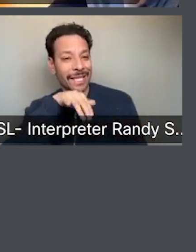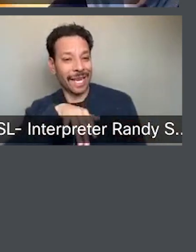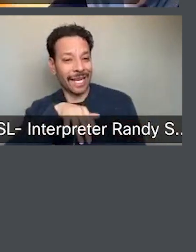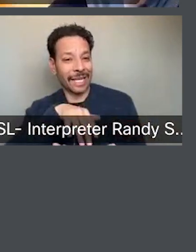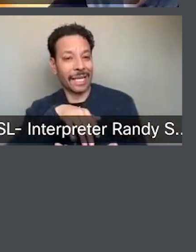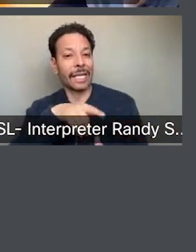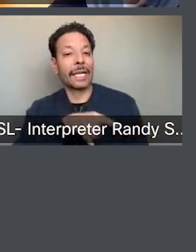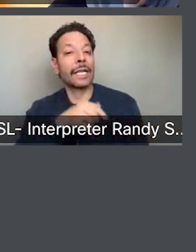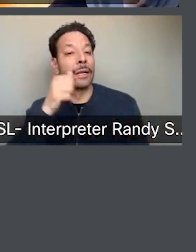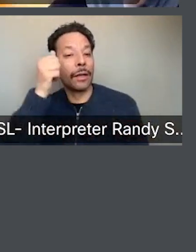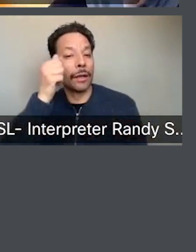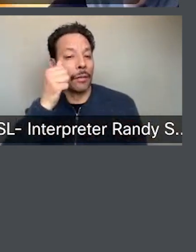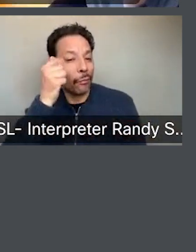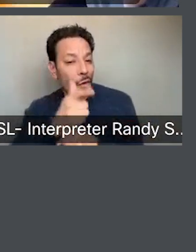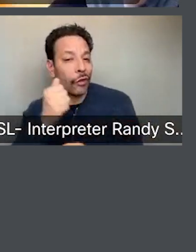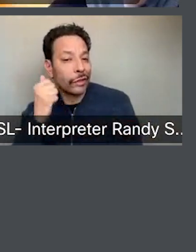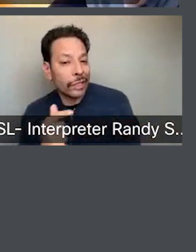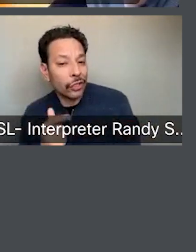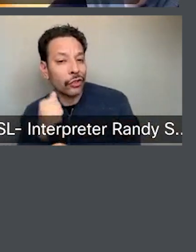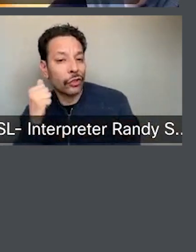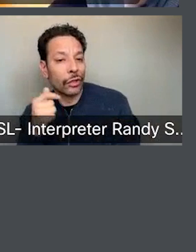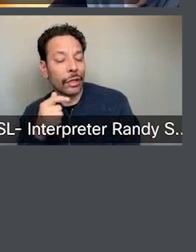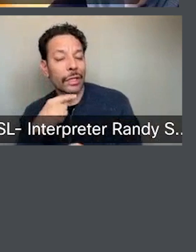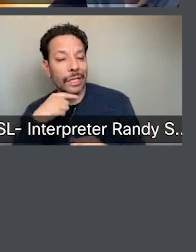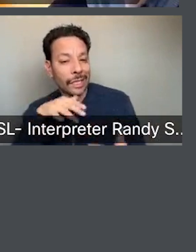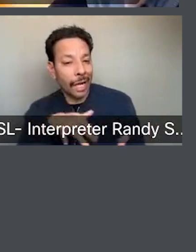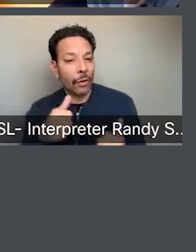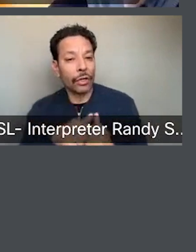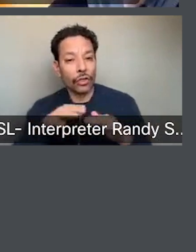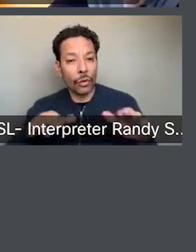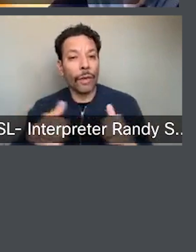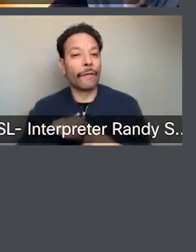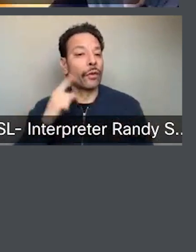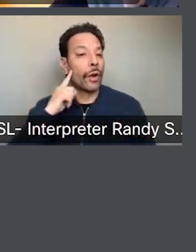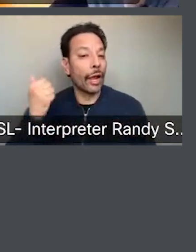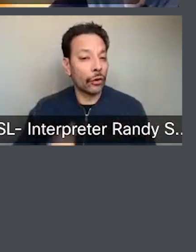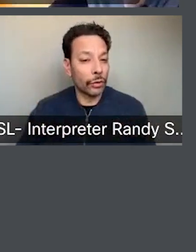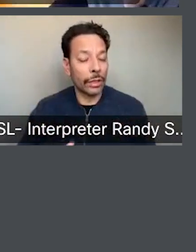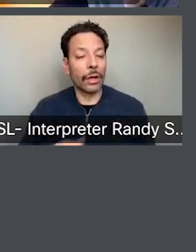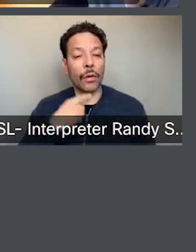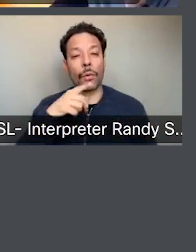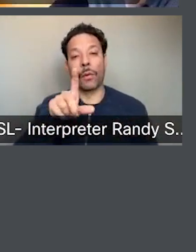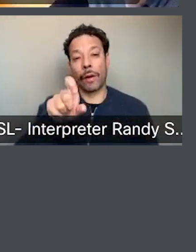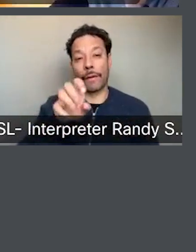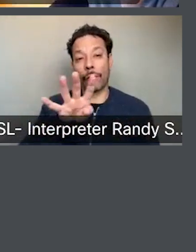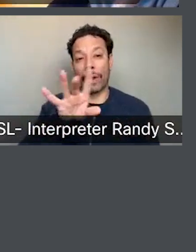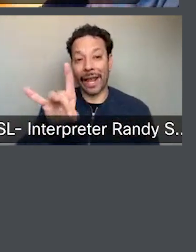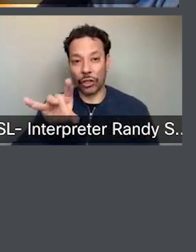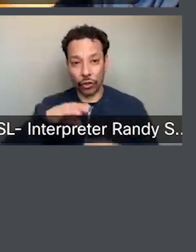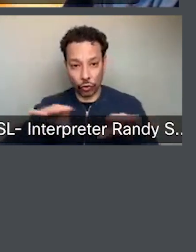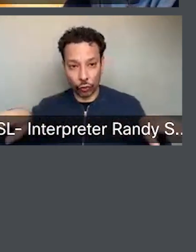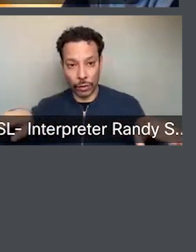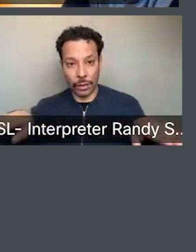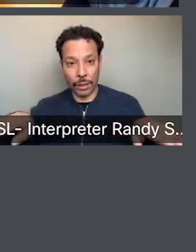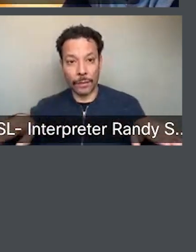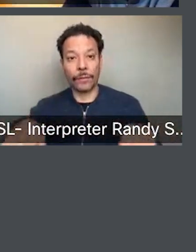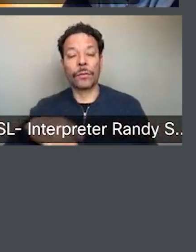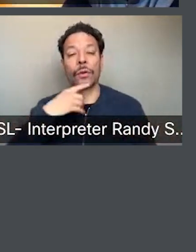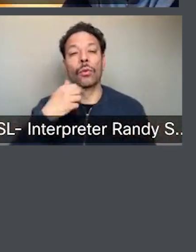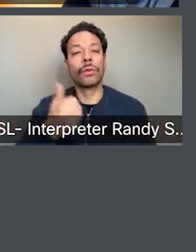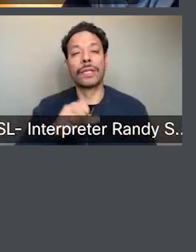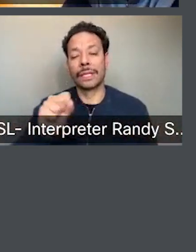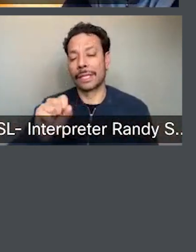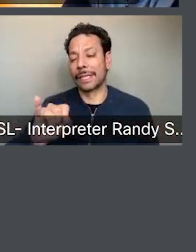study of school-age children with unilateral hearing loss, 148 children. And what